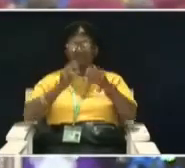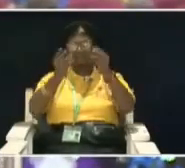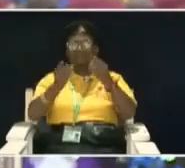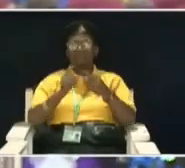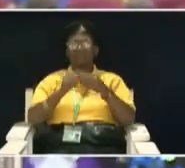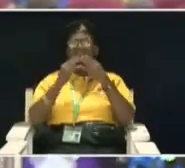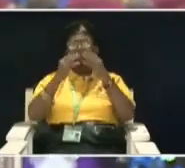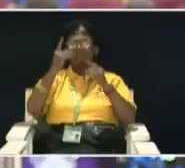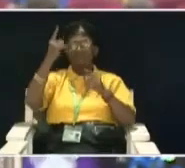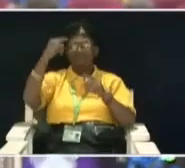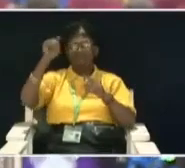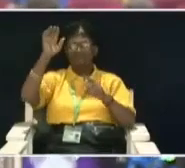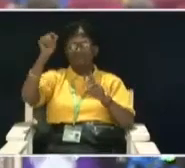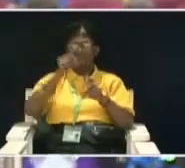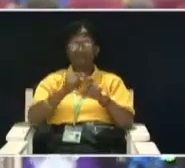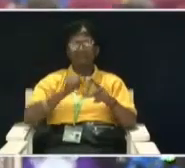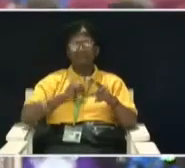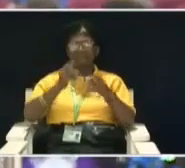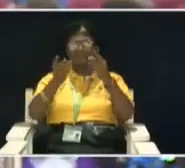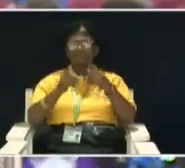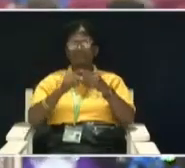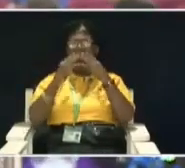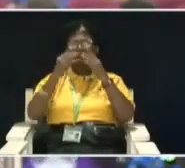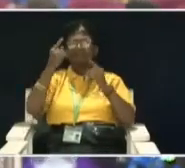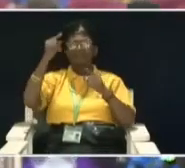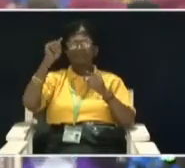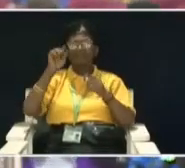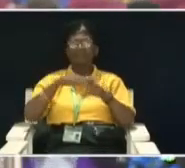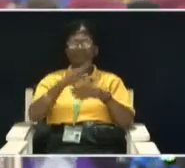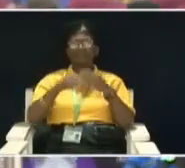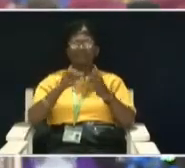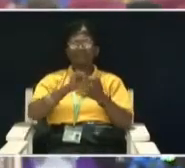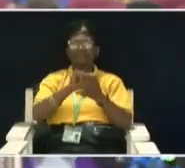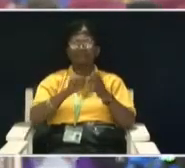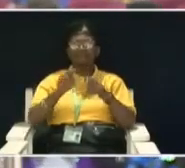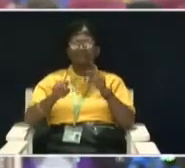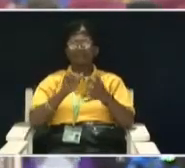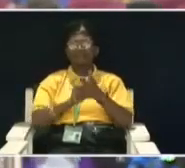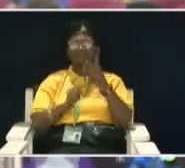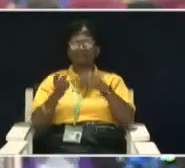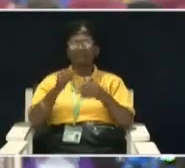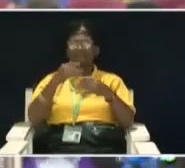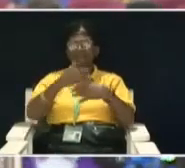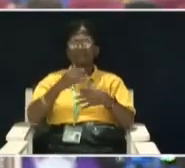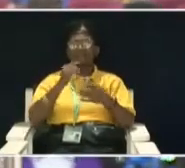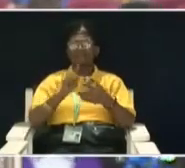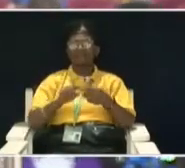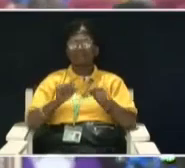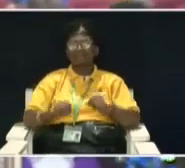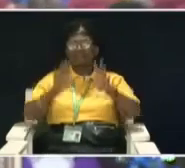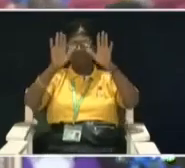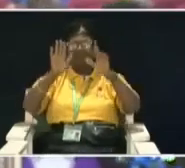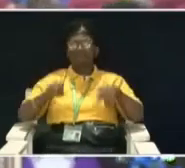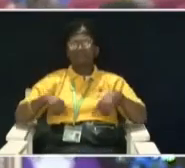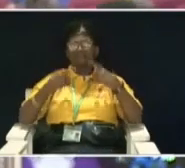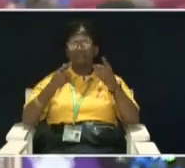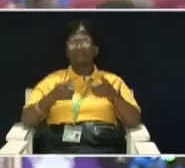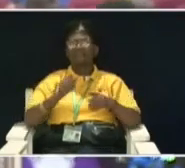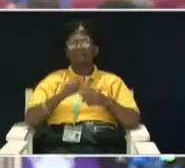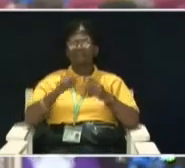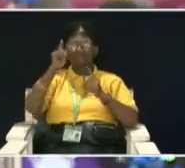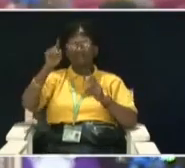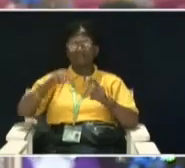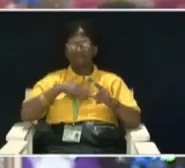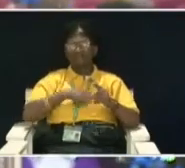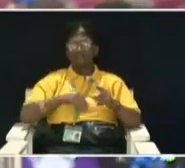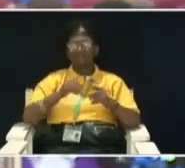word. And I want to thank you for all these people who have come forward to surrender their lives to you. Please,